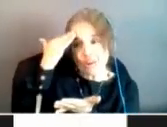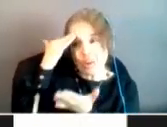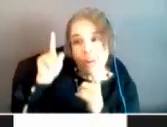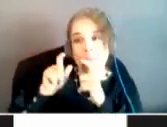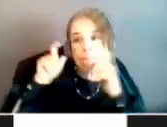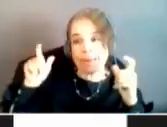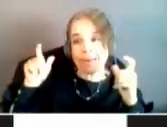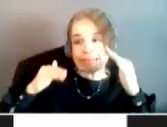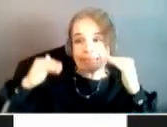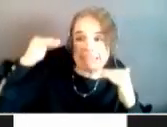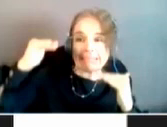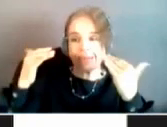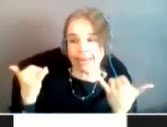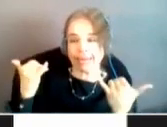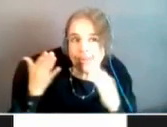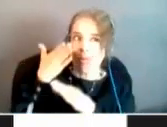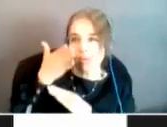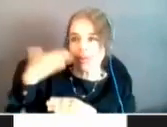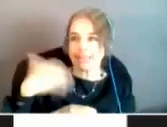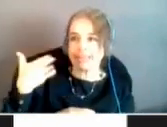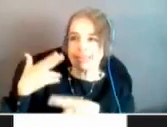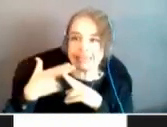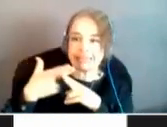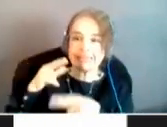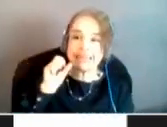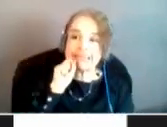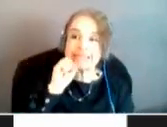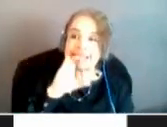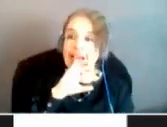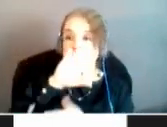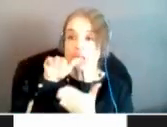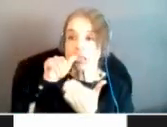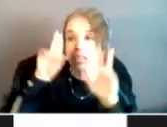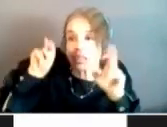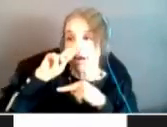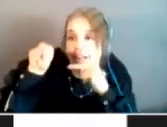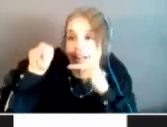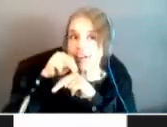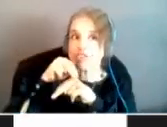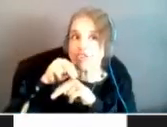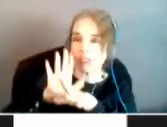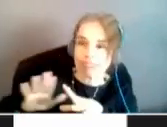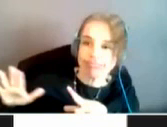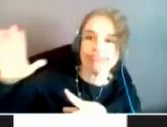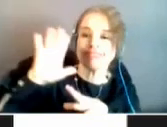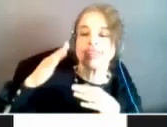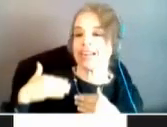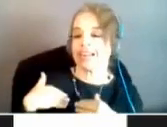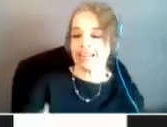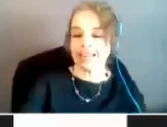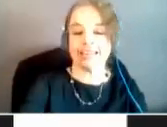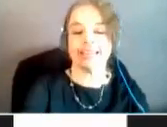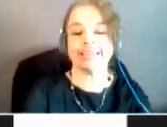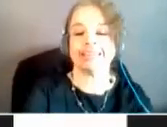big debate now over the name senior center nationwide. I happen to like the